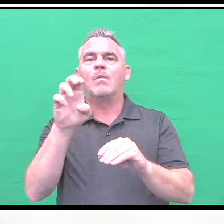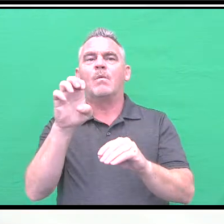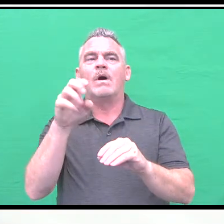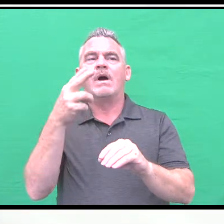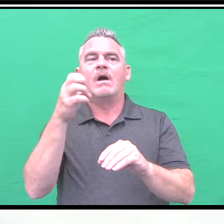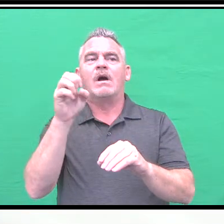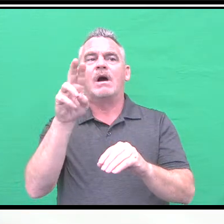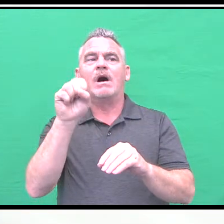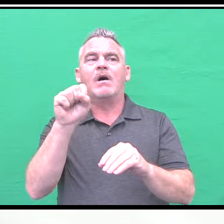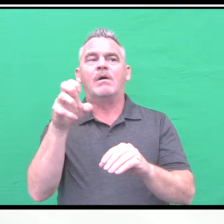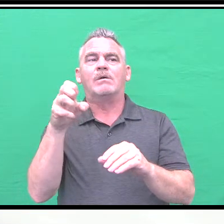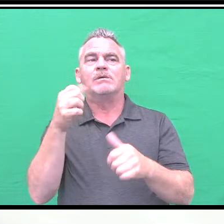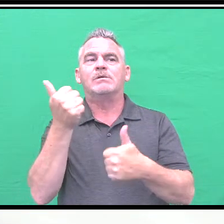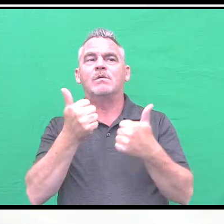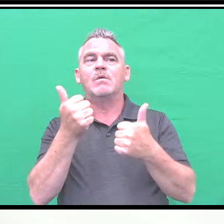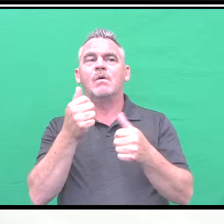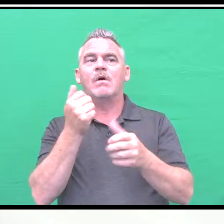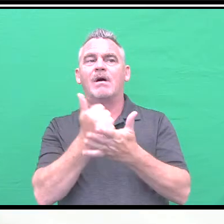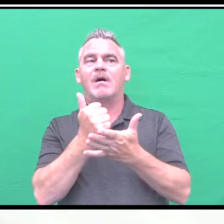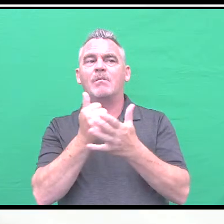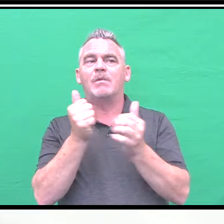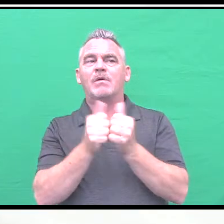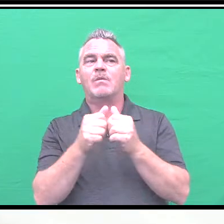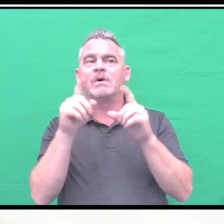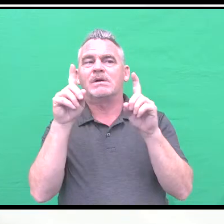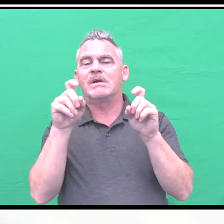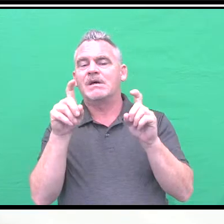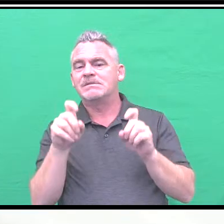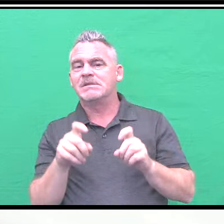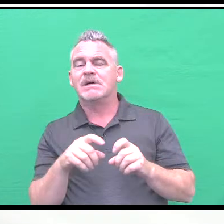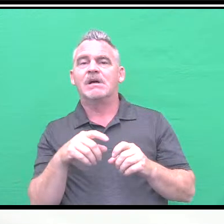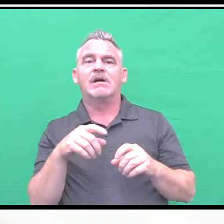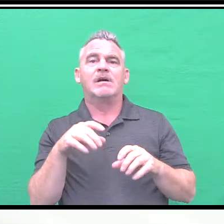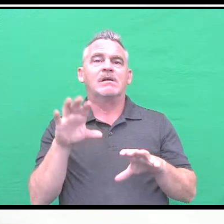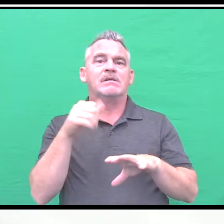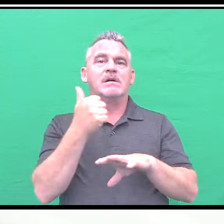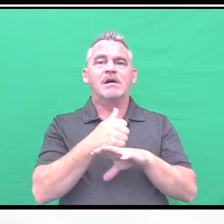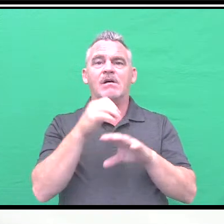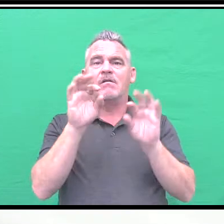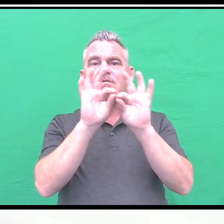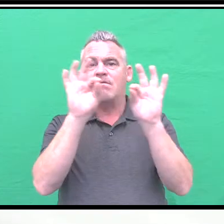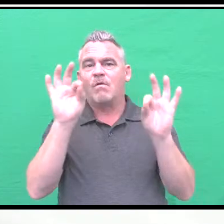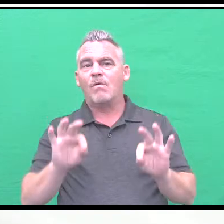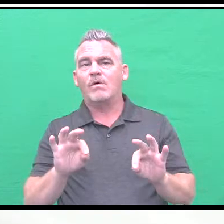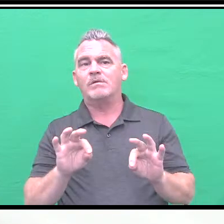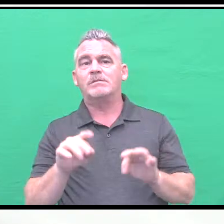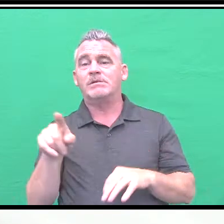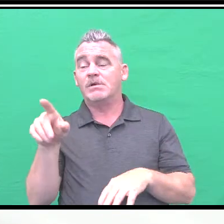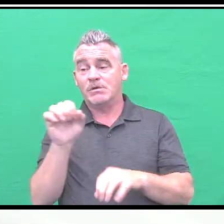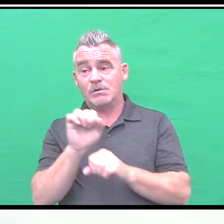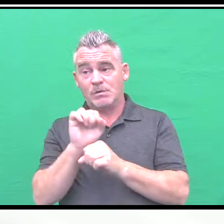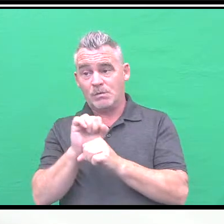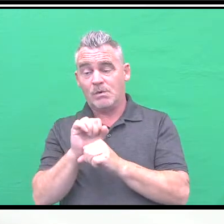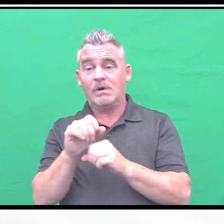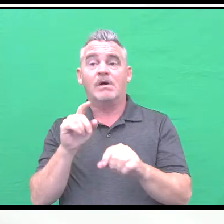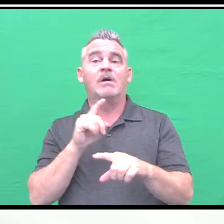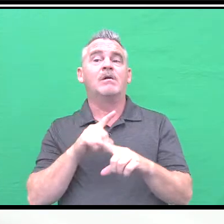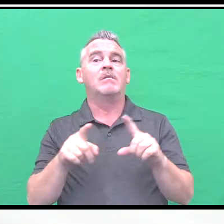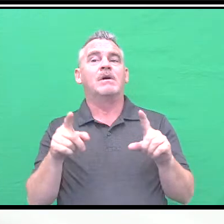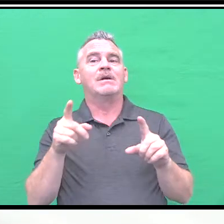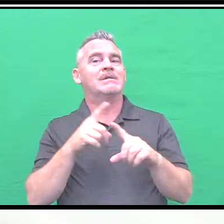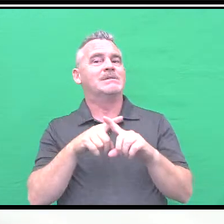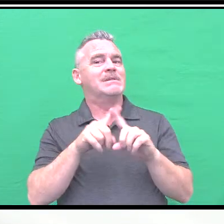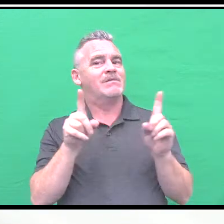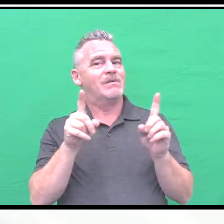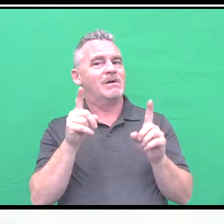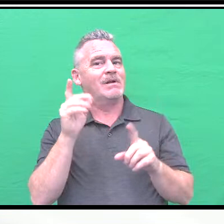our testing, so setting up the forms and doing all of that where they're doing work, and it's work that we need to be done, needs